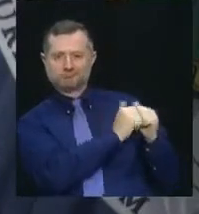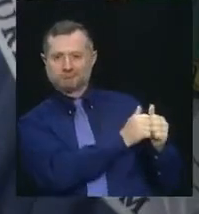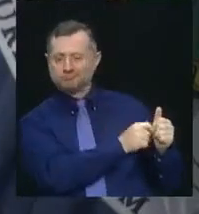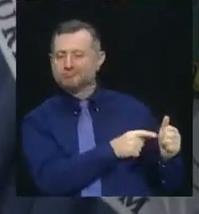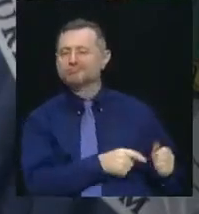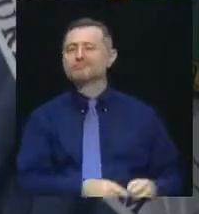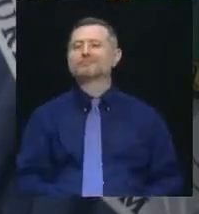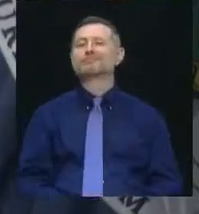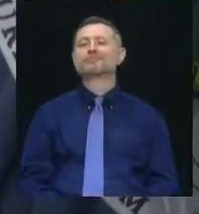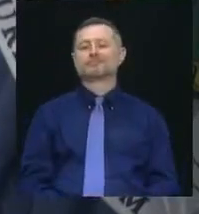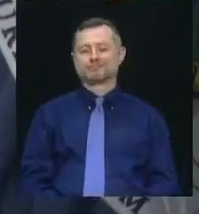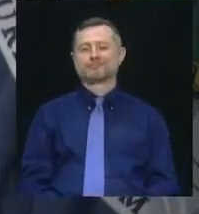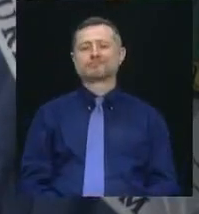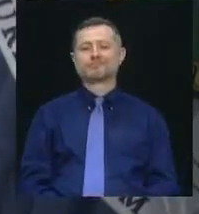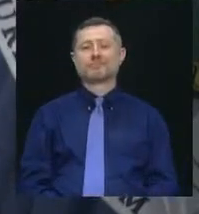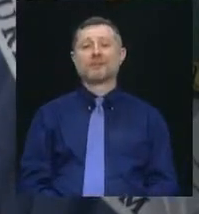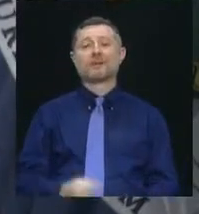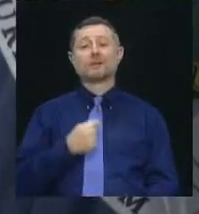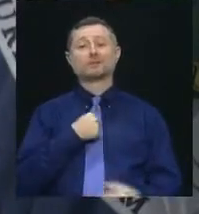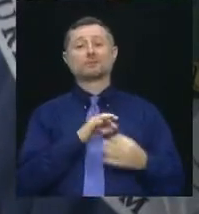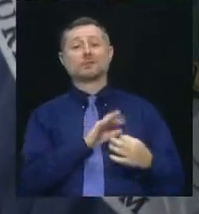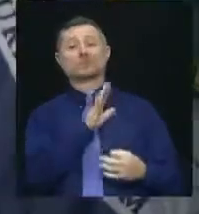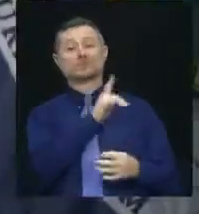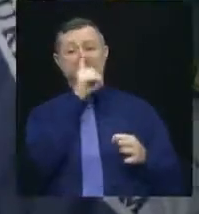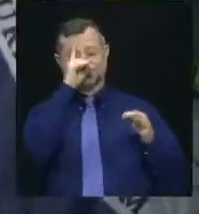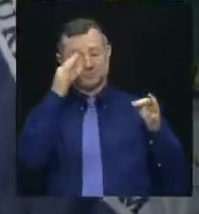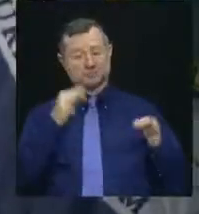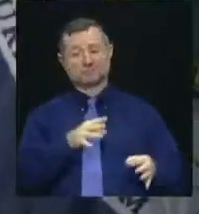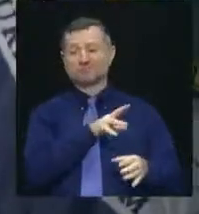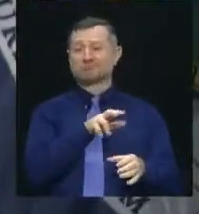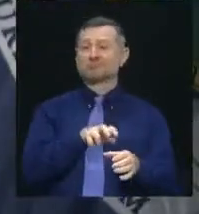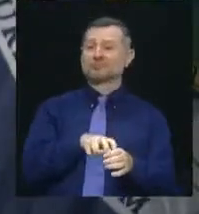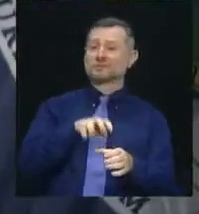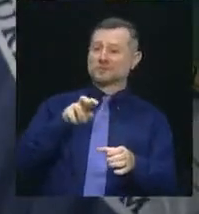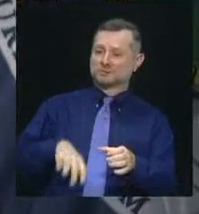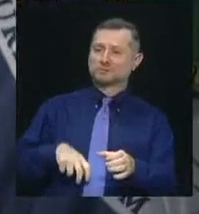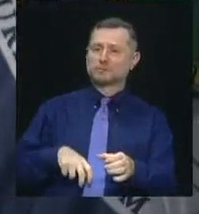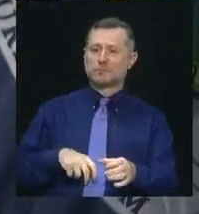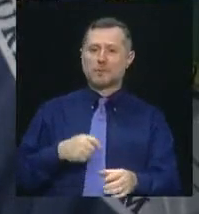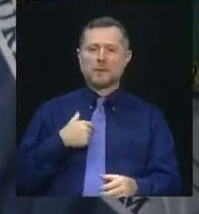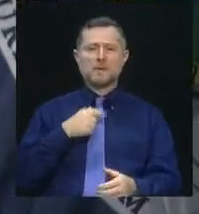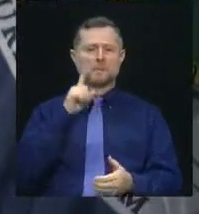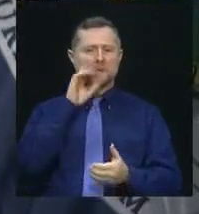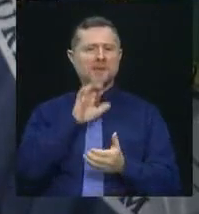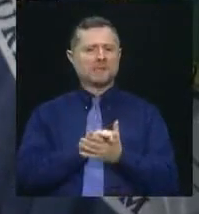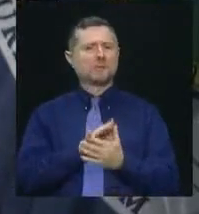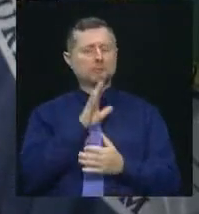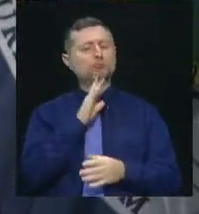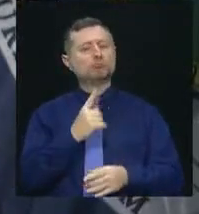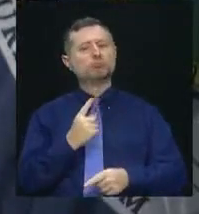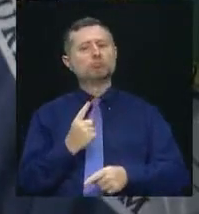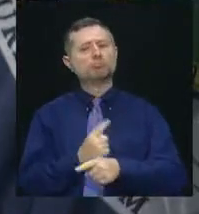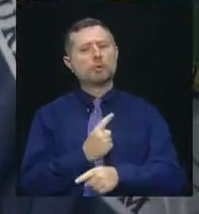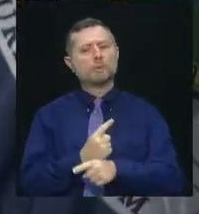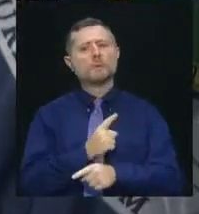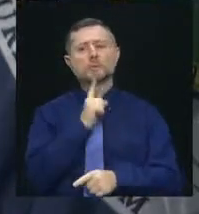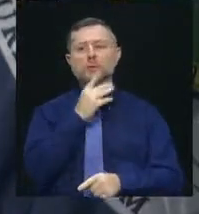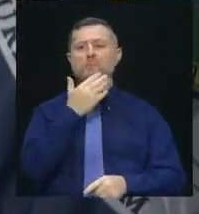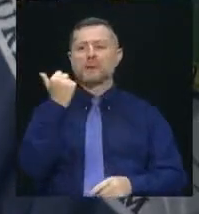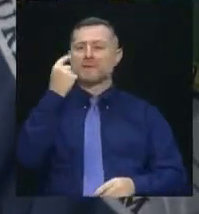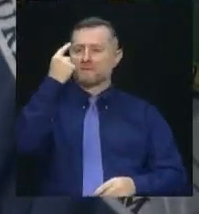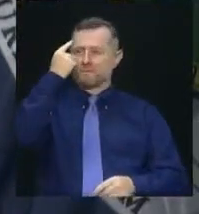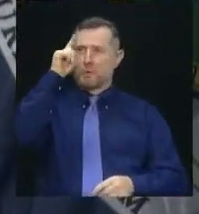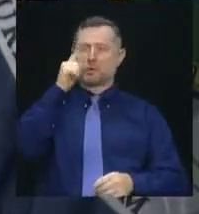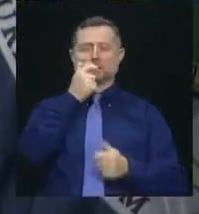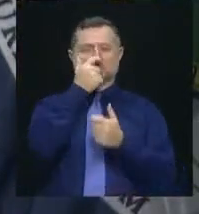Regarding his decision to step down, I believe it is appropriate and in the best interest of the state of New York. And